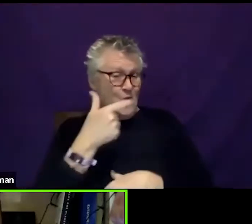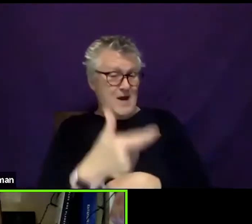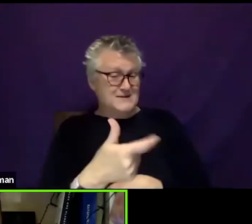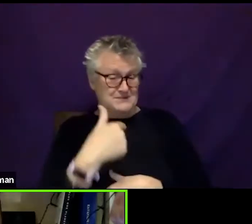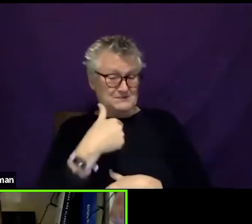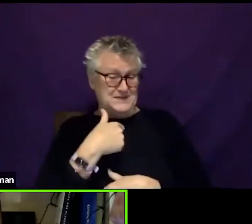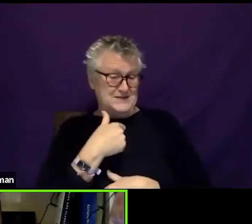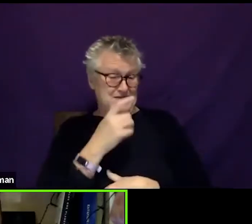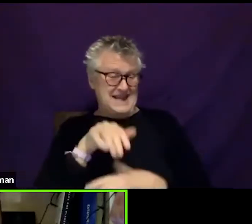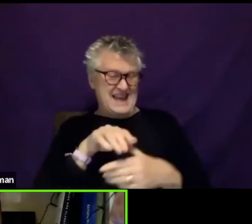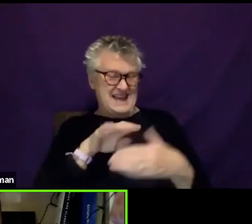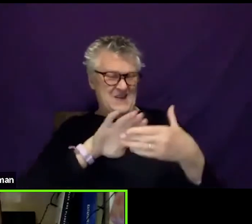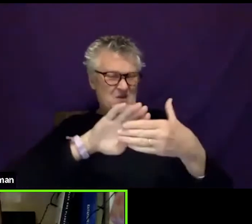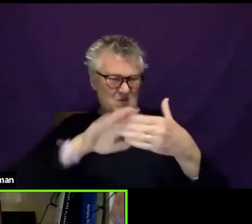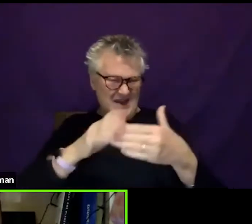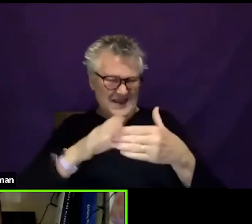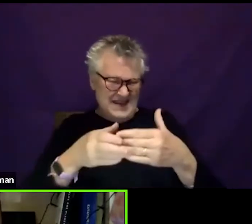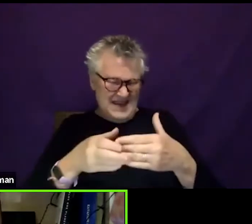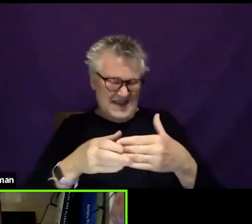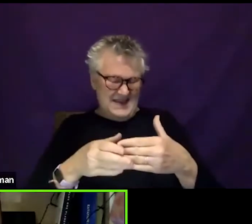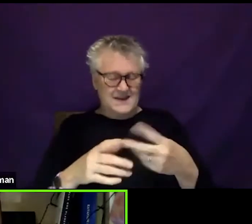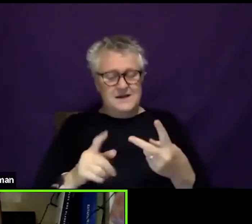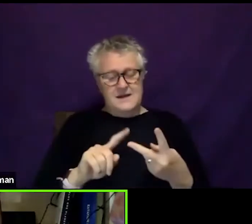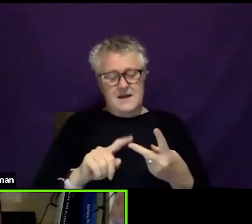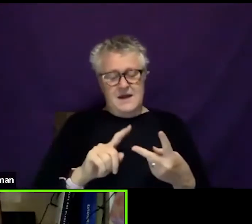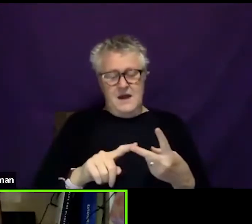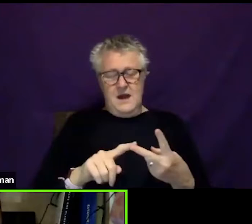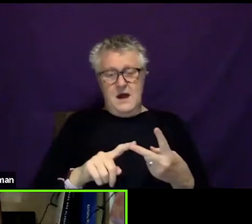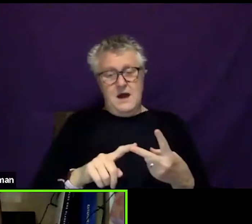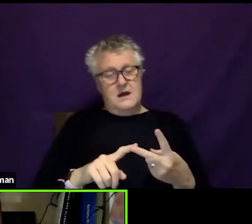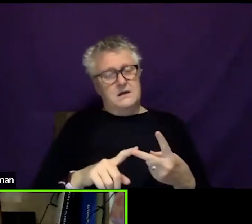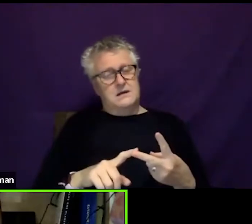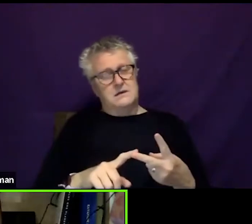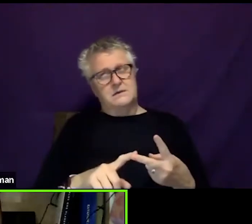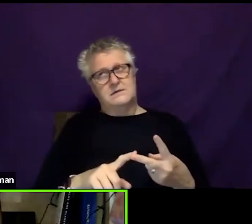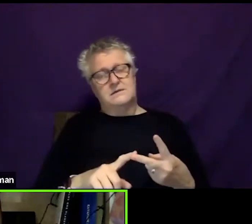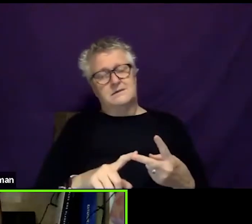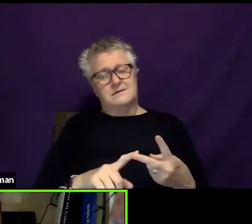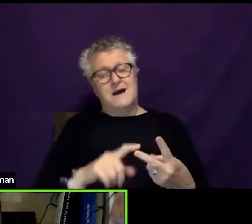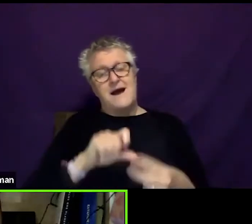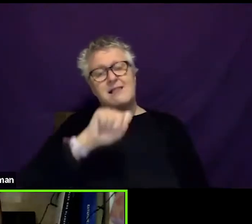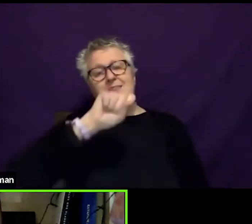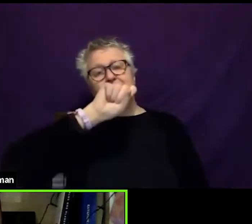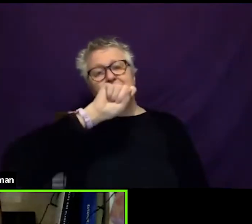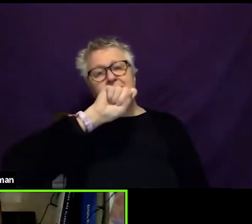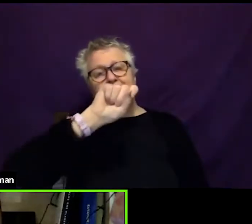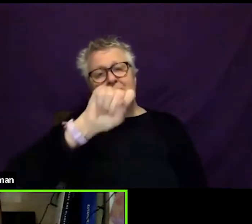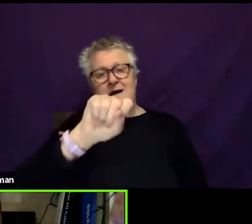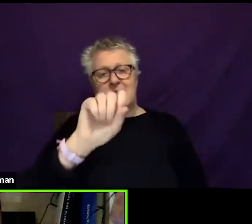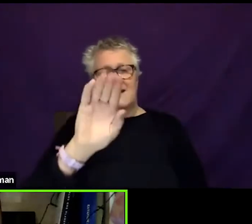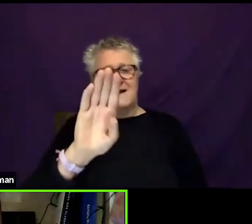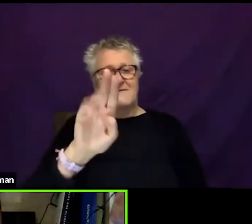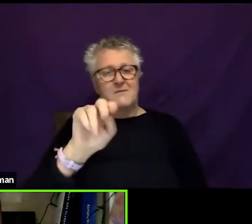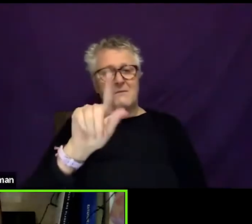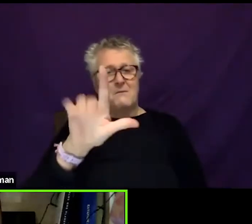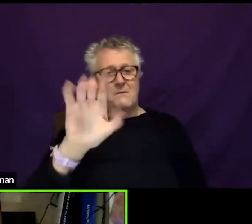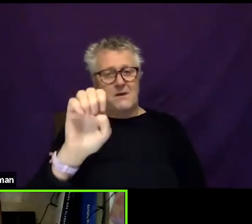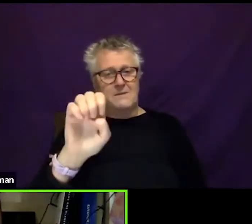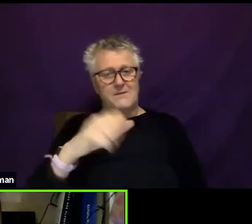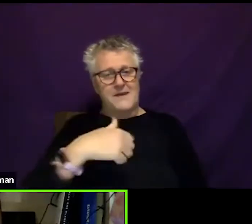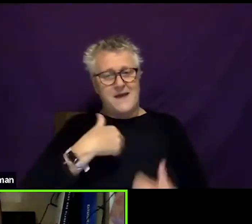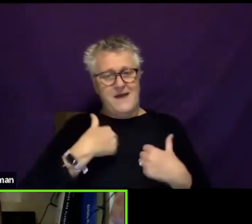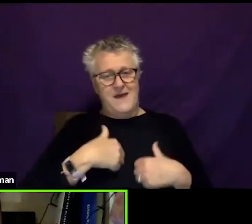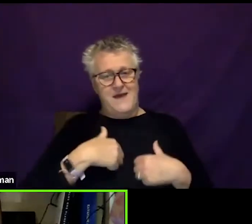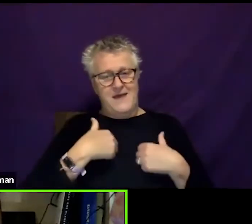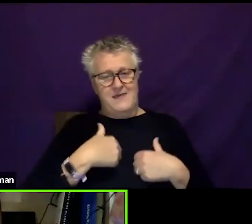I love a bubble bath. Big fan of a sensory bubble bath. I know it's very wasteful, but if I could, I would